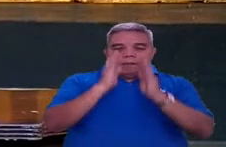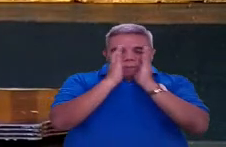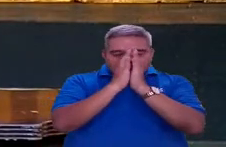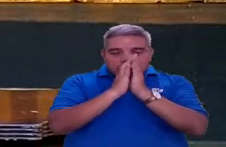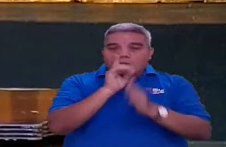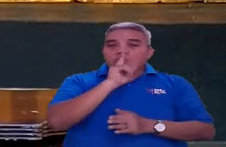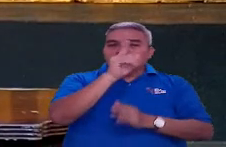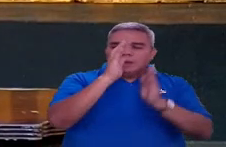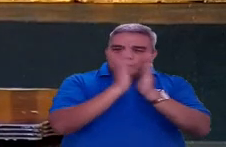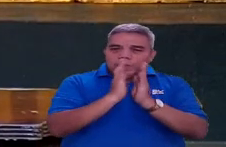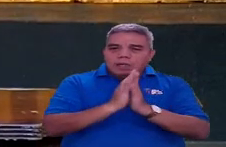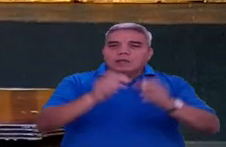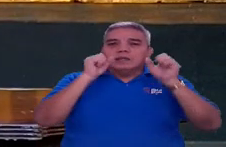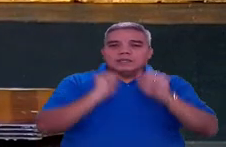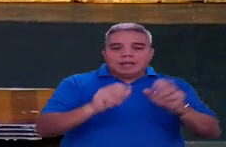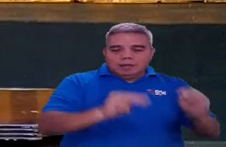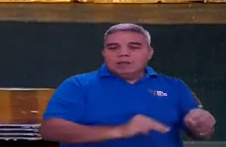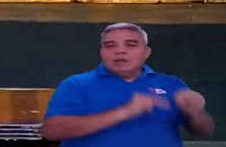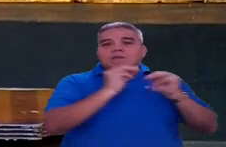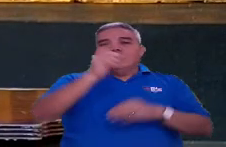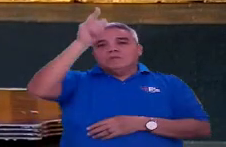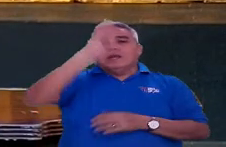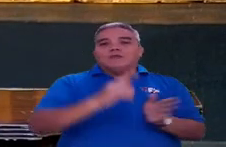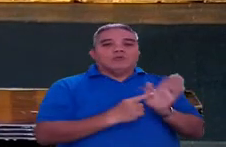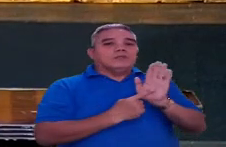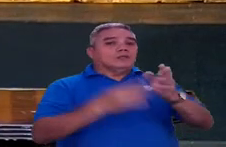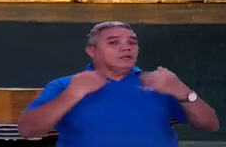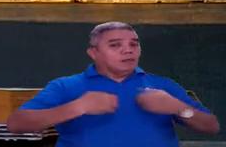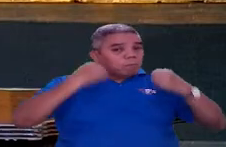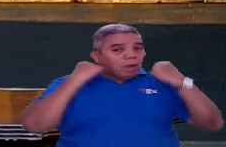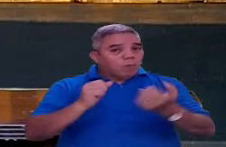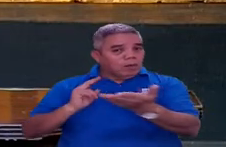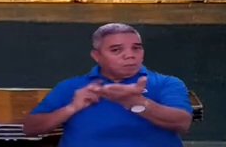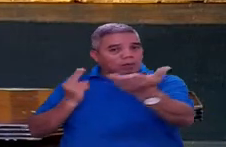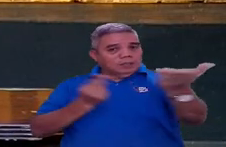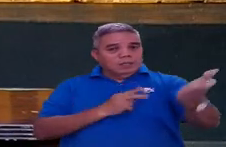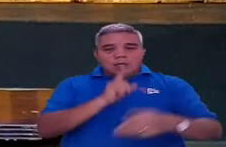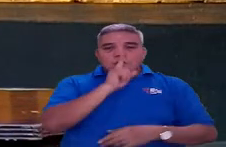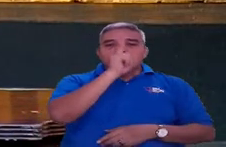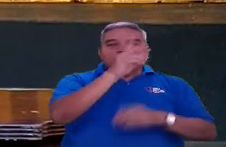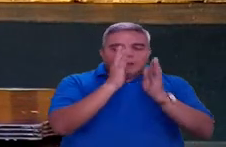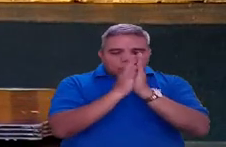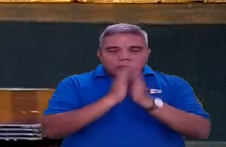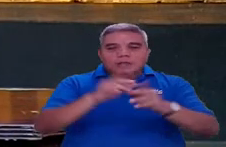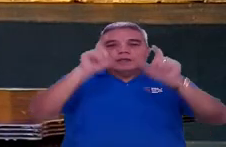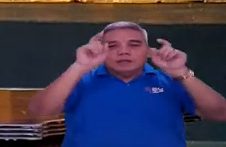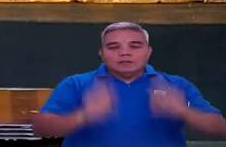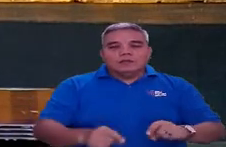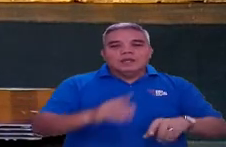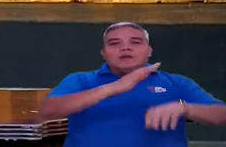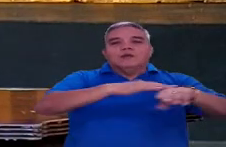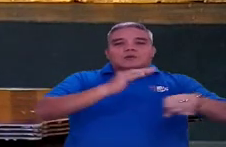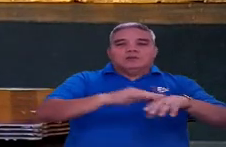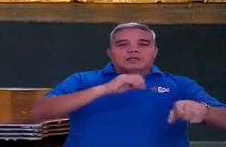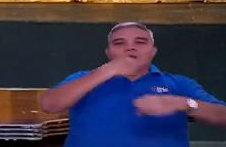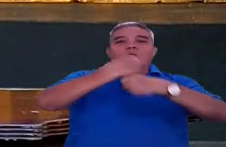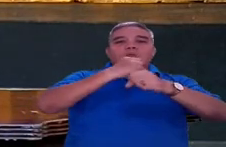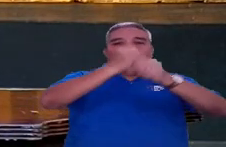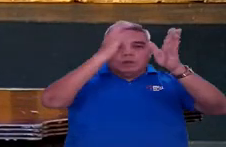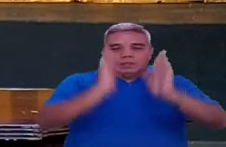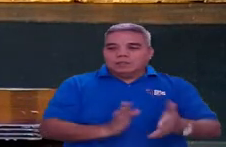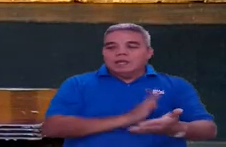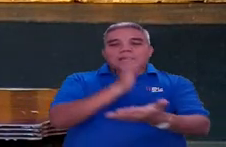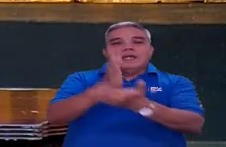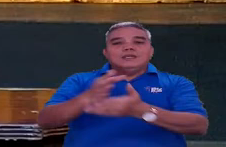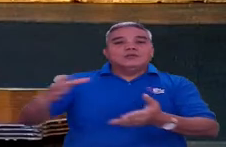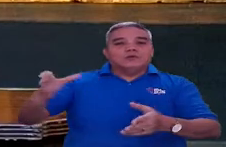Prayer, real prayer can move God to demonstrate his power upon us. Real prayer will cause God to call more laborers